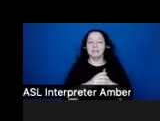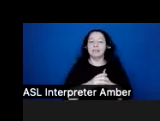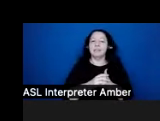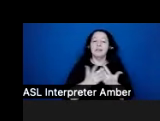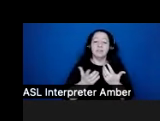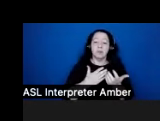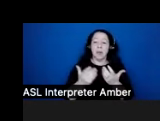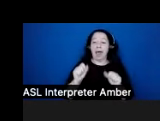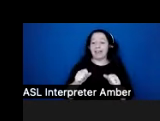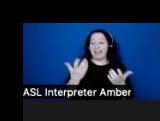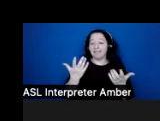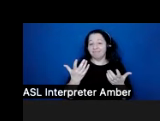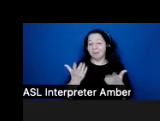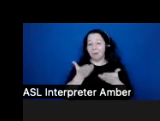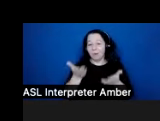too.